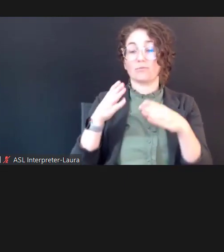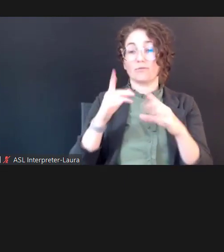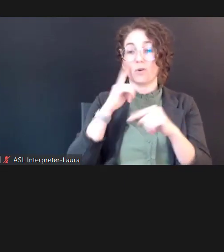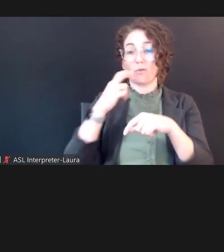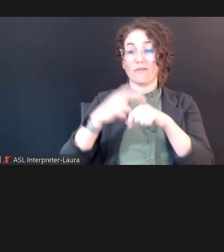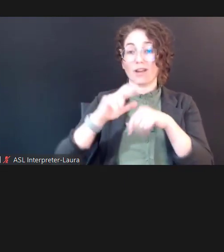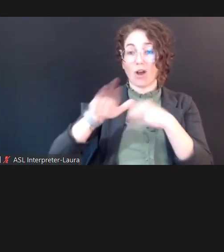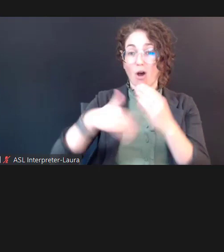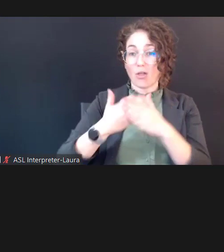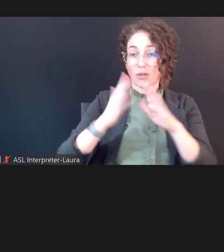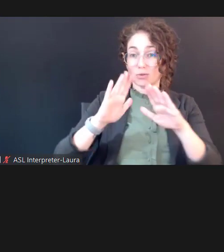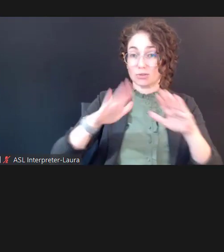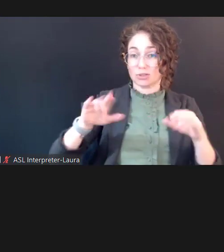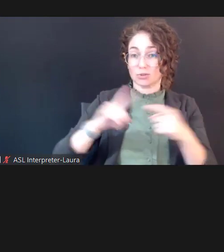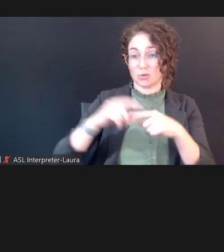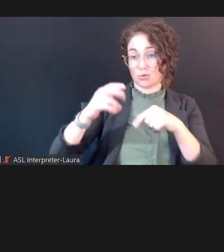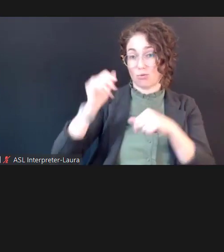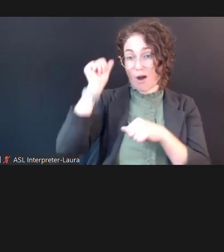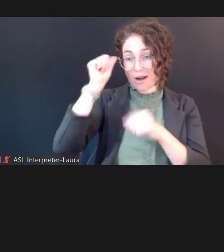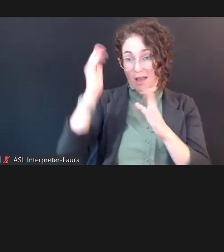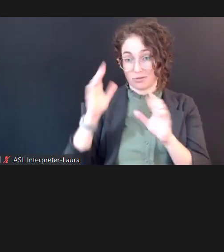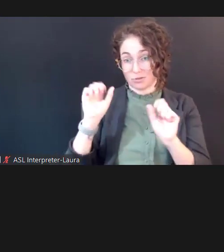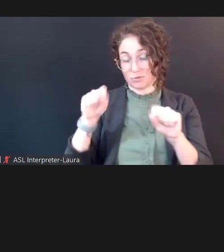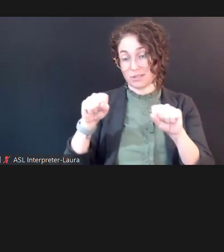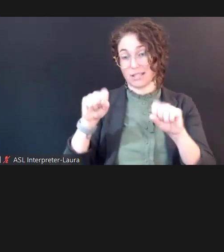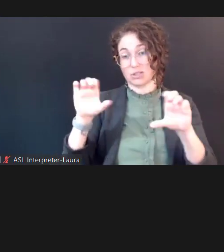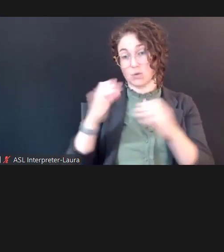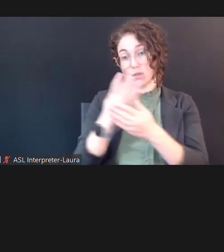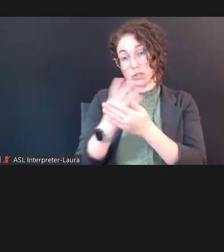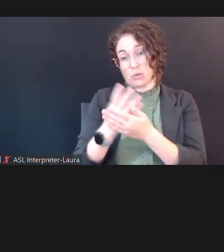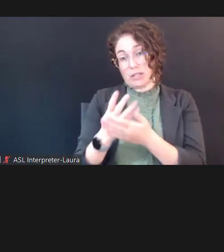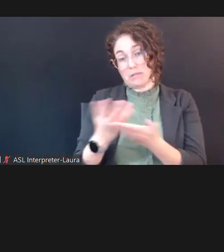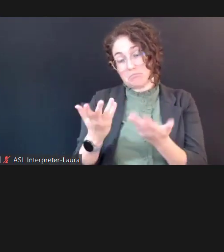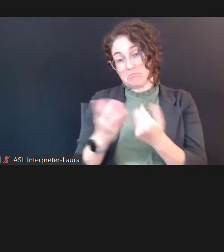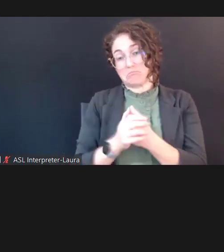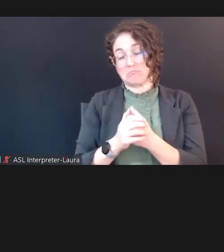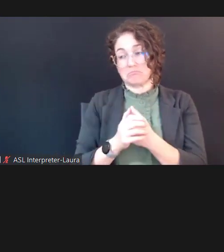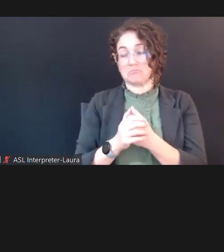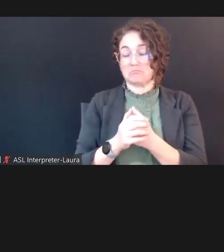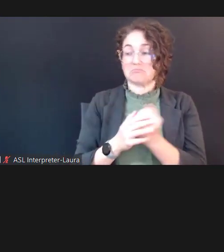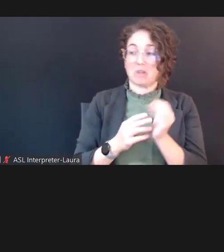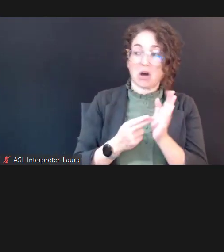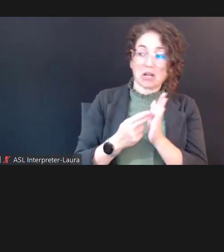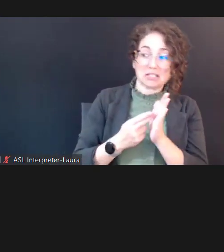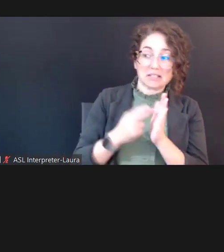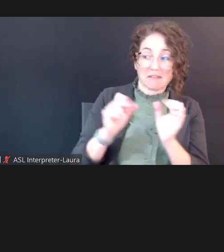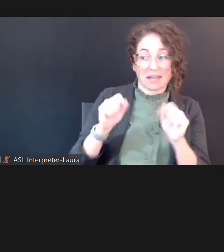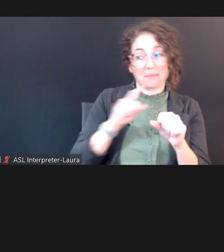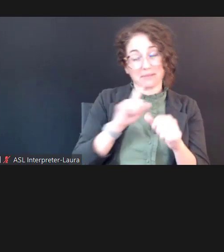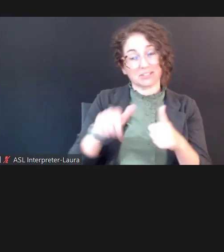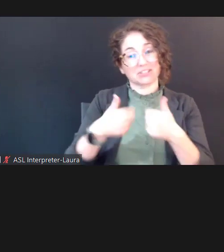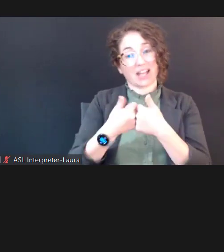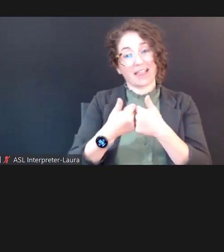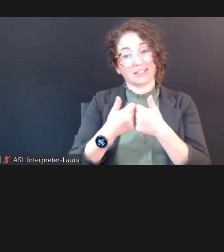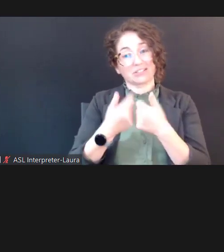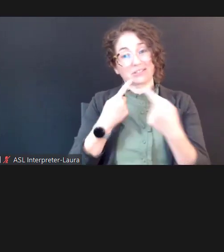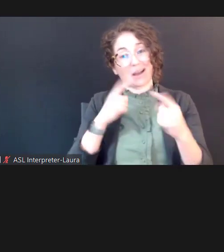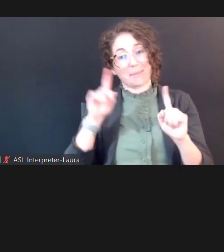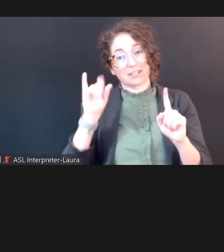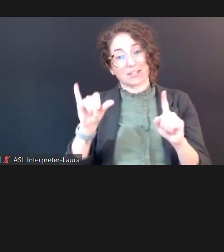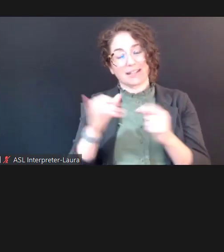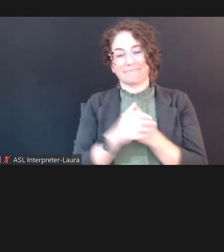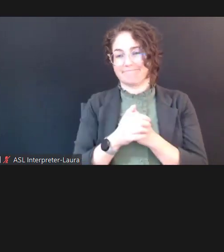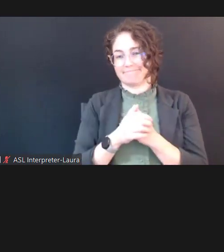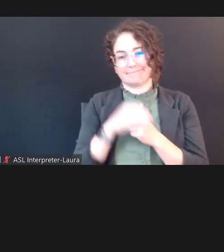children to audiologists who can perform the screening, which, to be frank, that could be quite challenging to accomplish. There just